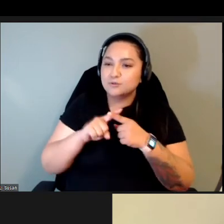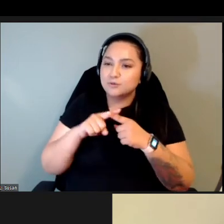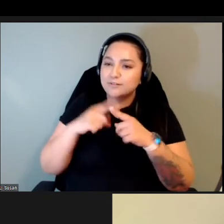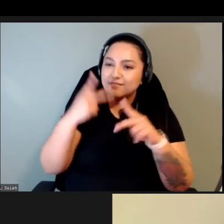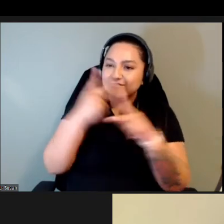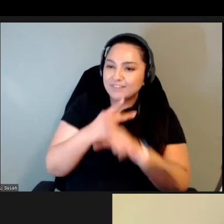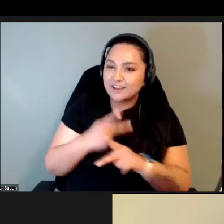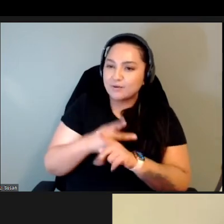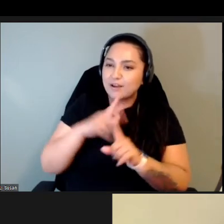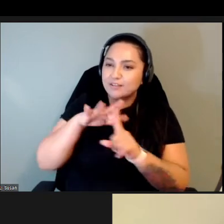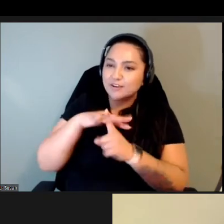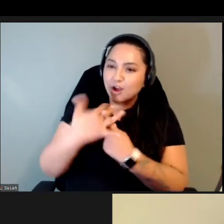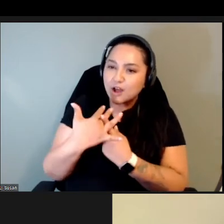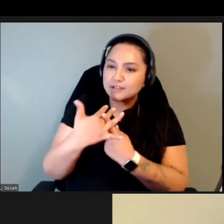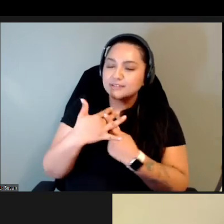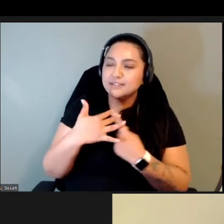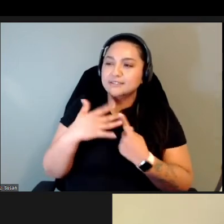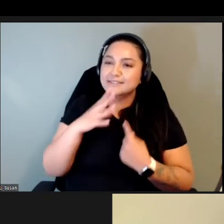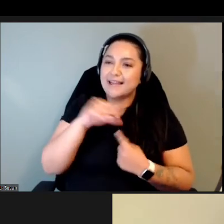needs of its place.